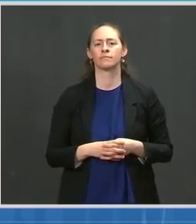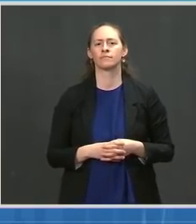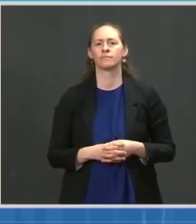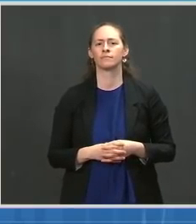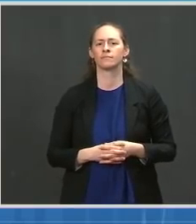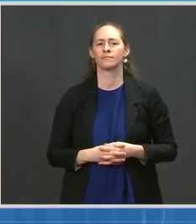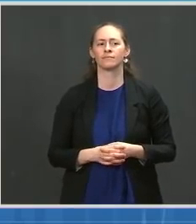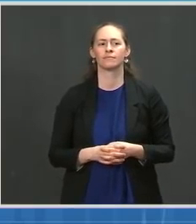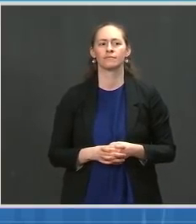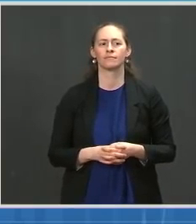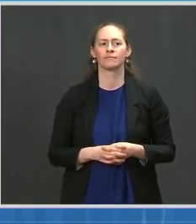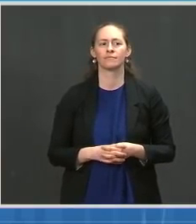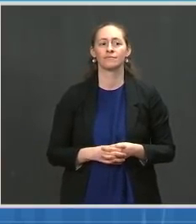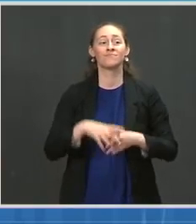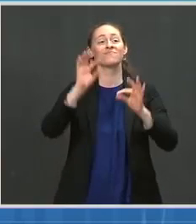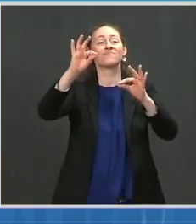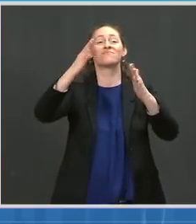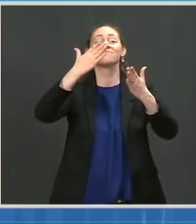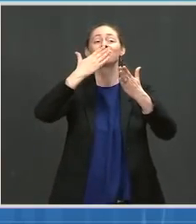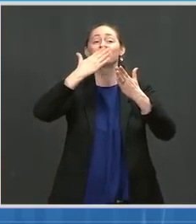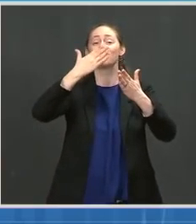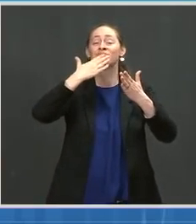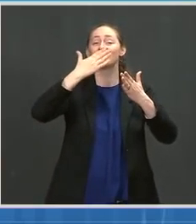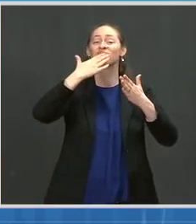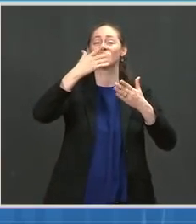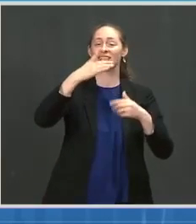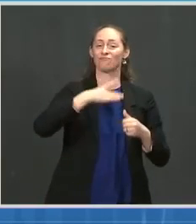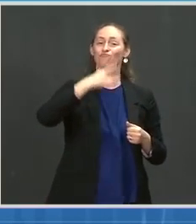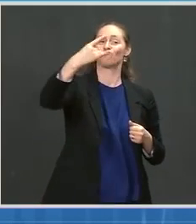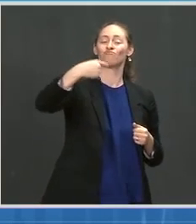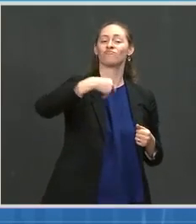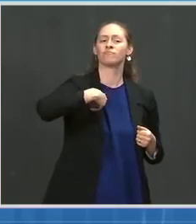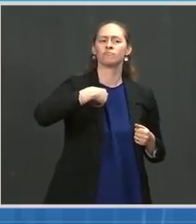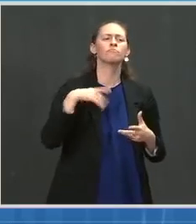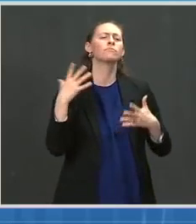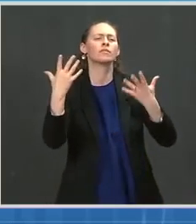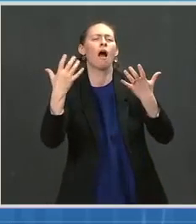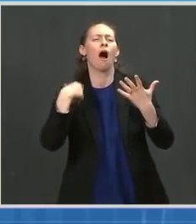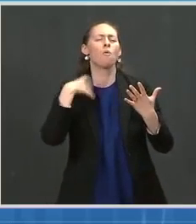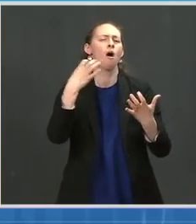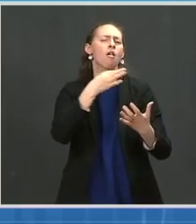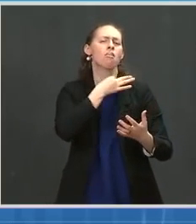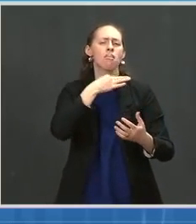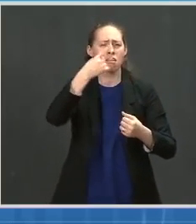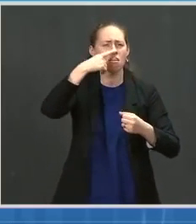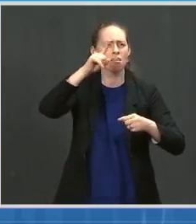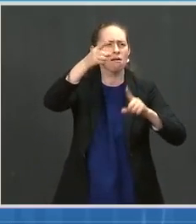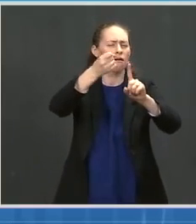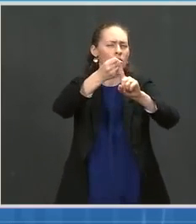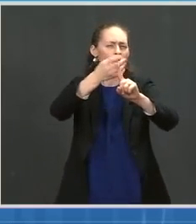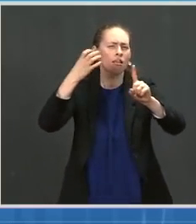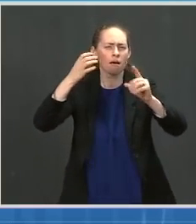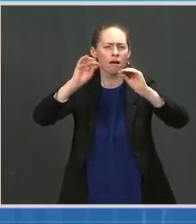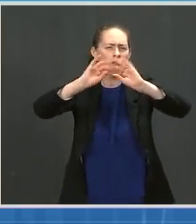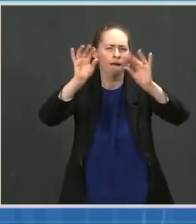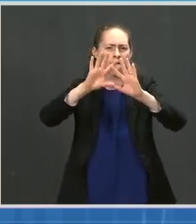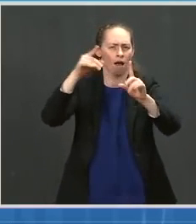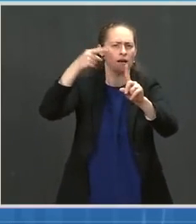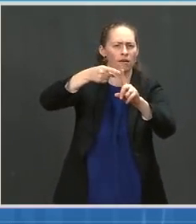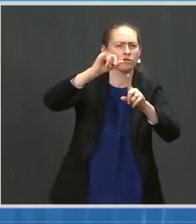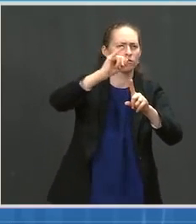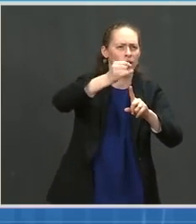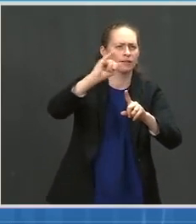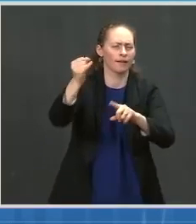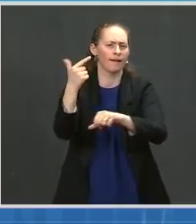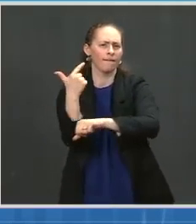Hi there. Thank you for taking the time. Jeff, can I ask a little bit more about the J&J situation, just for clarity? You say that if Emergent